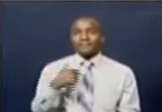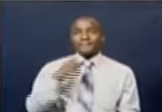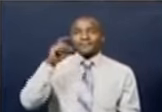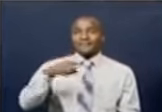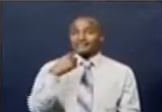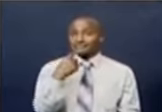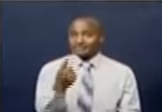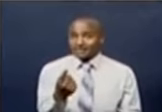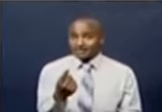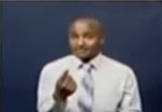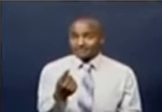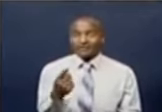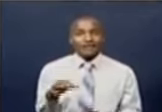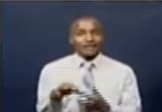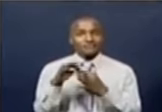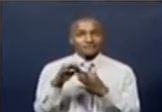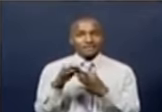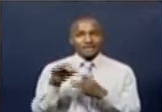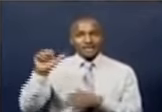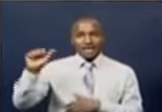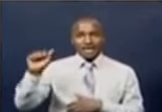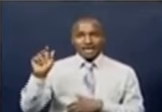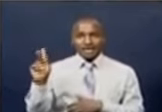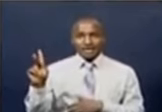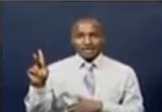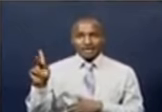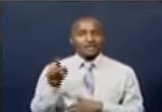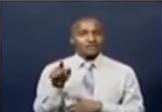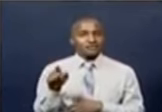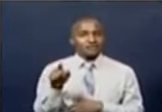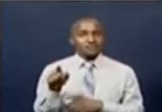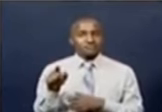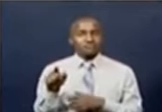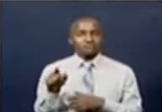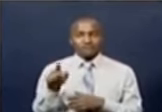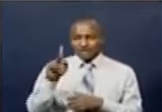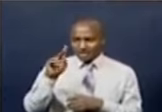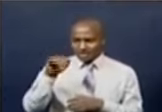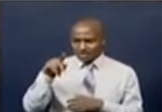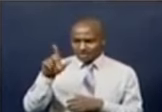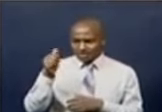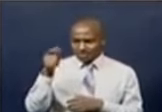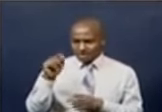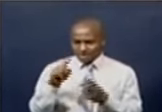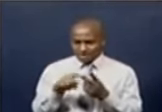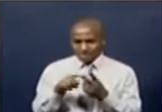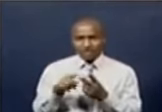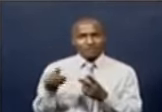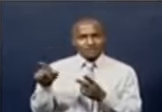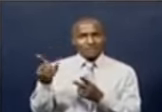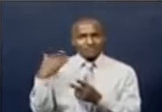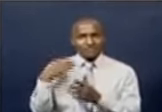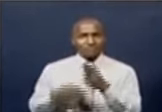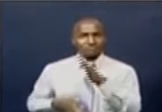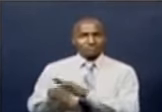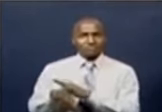that, especially Athletic Kenya, they compete, you know, Kiplagat and Okeo competed in NOC, and they were locked out.